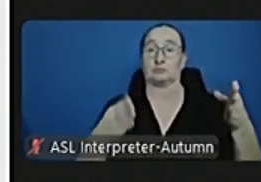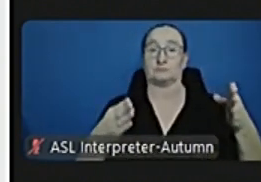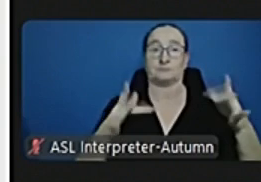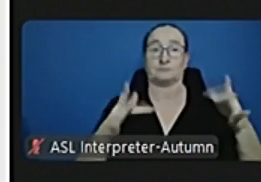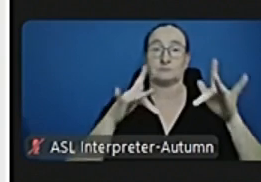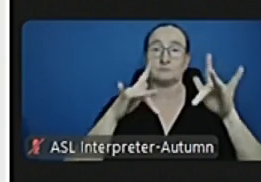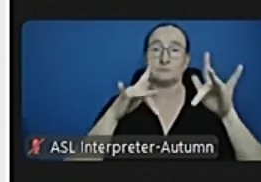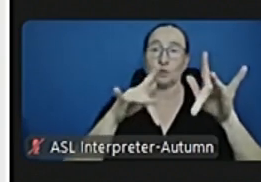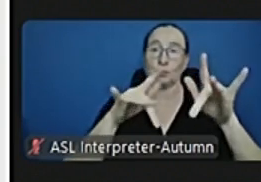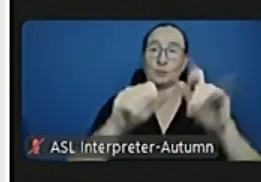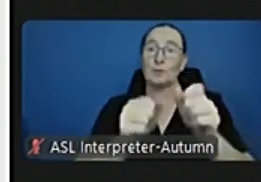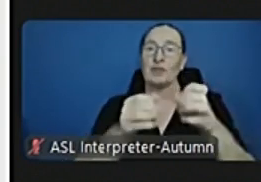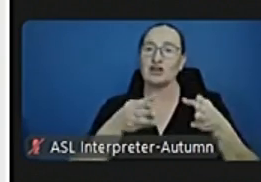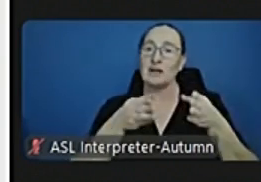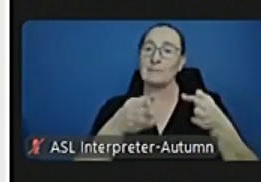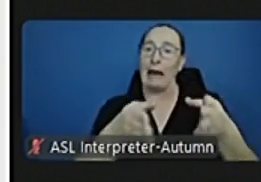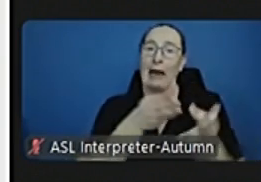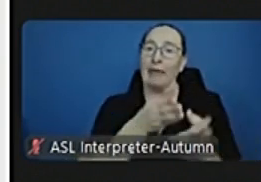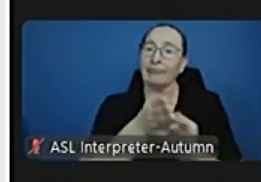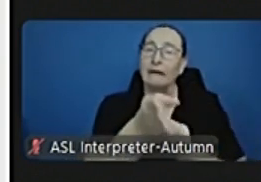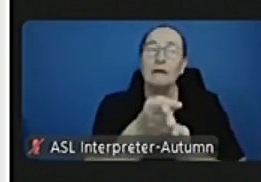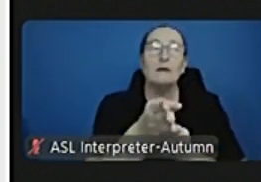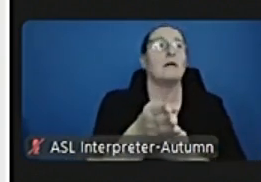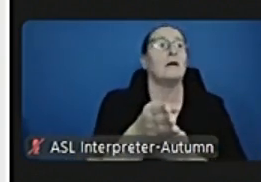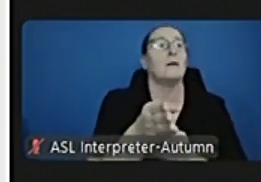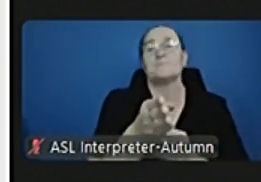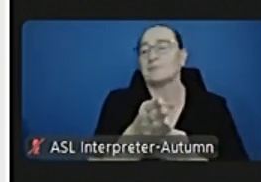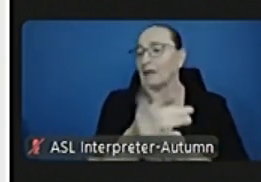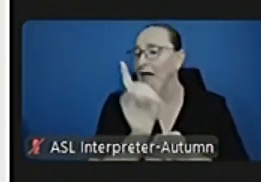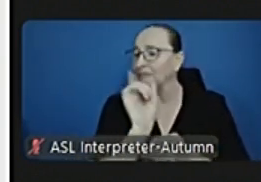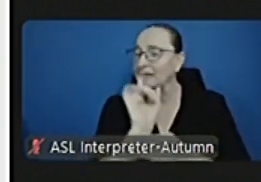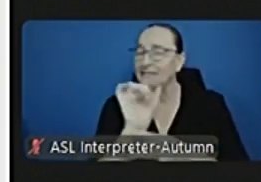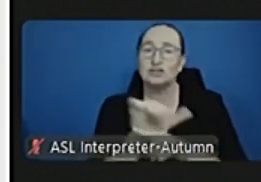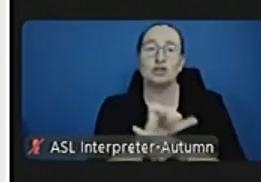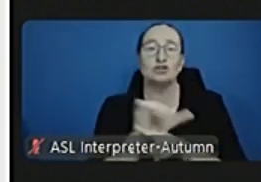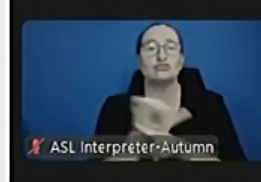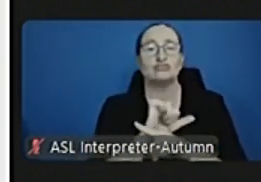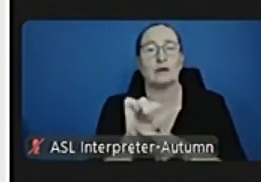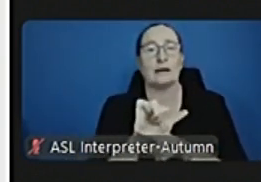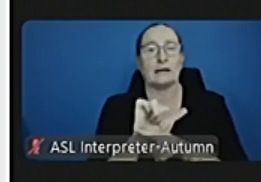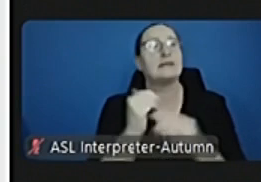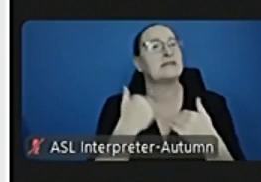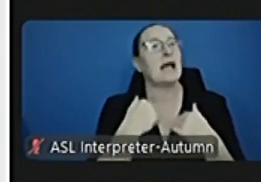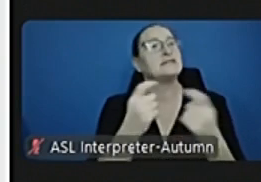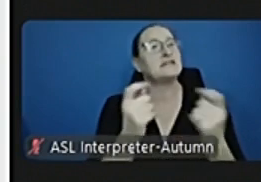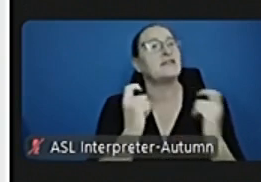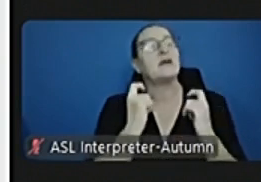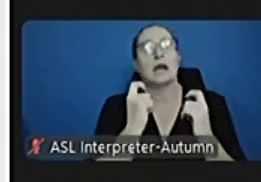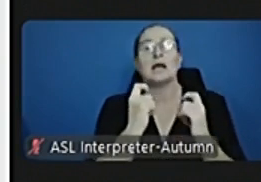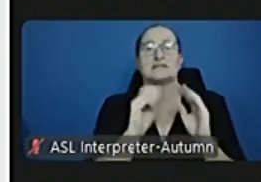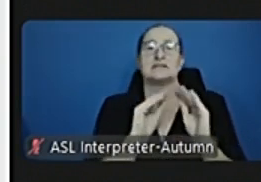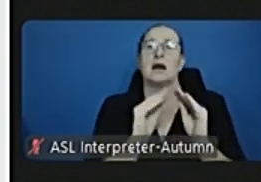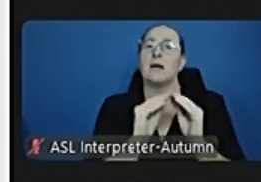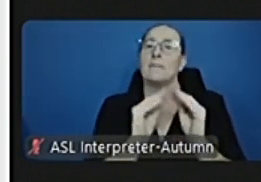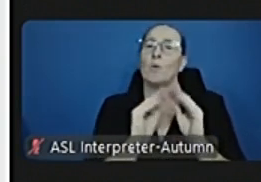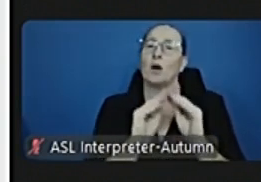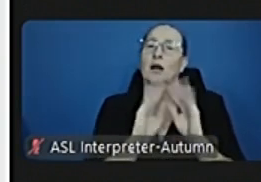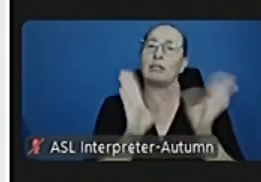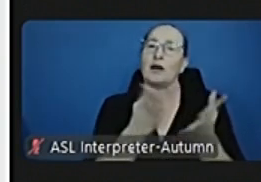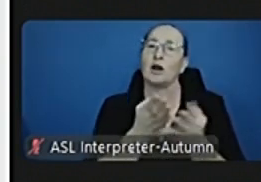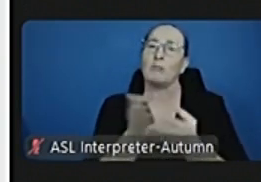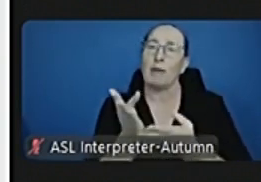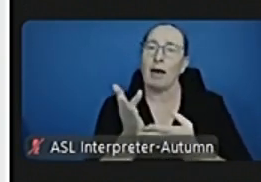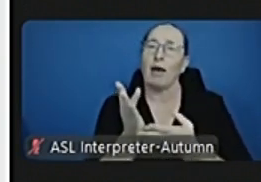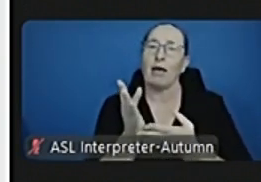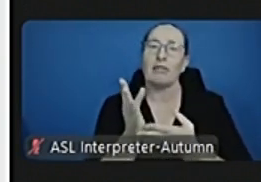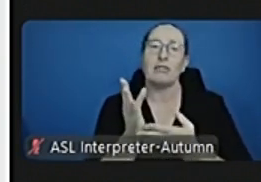clear path. And I think that this training certainly has given us a little bit clearer path. And I don't think they were detasseling that